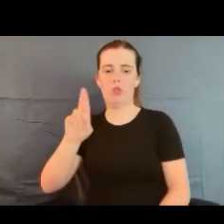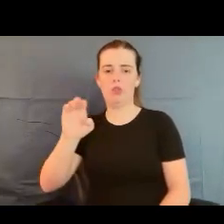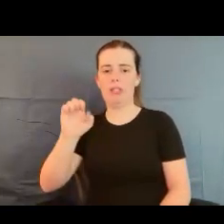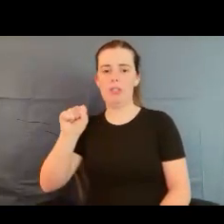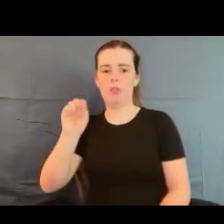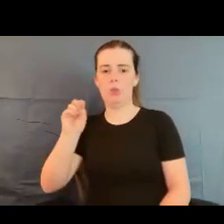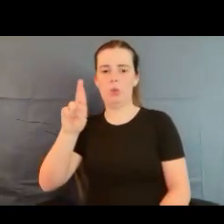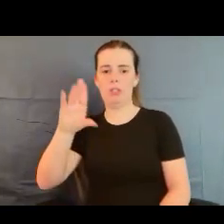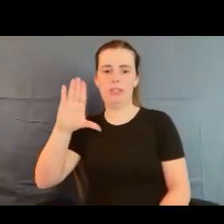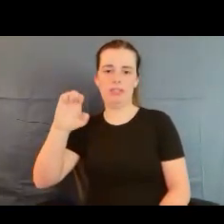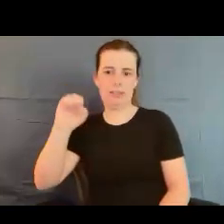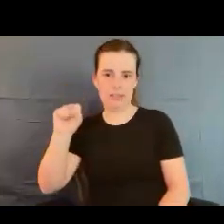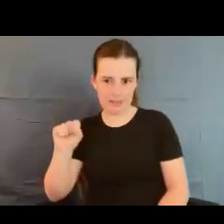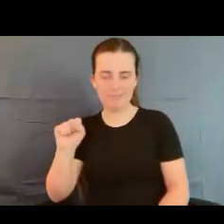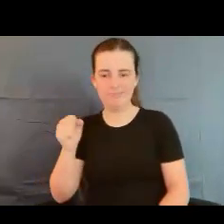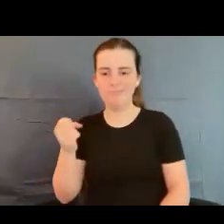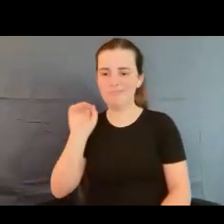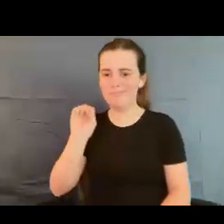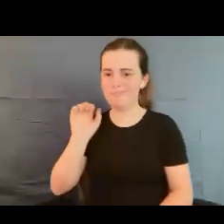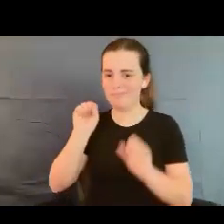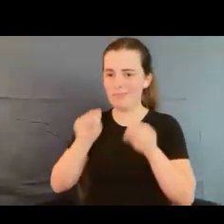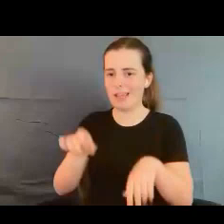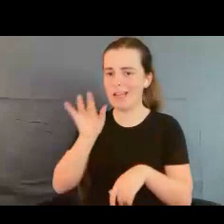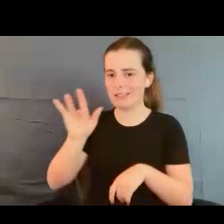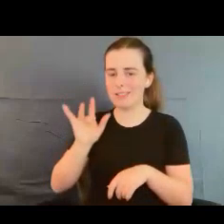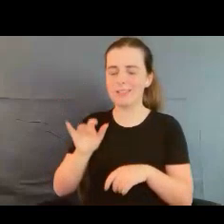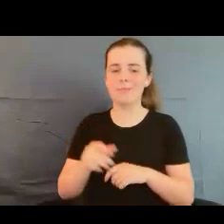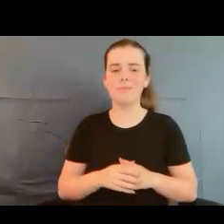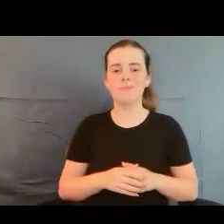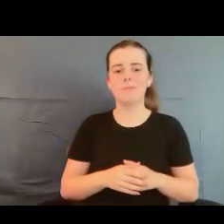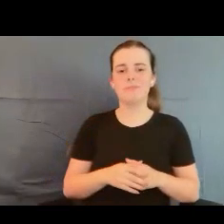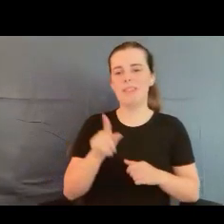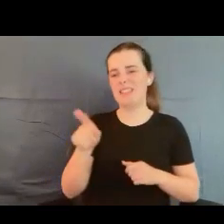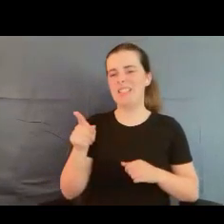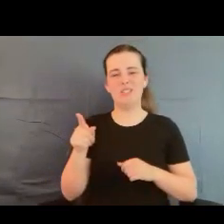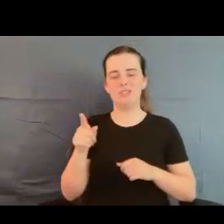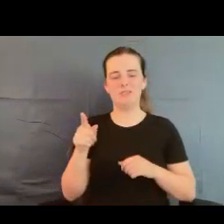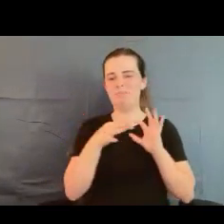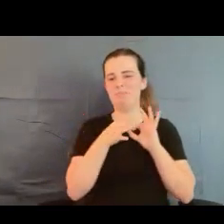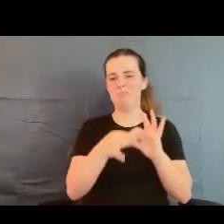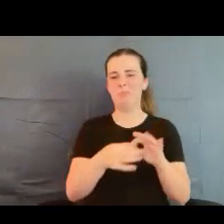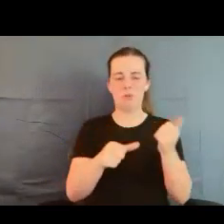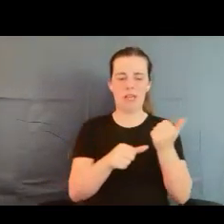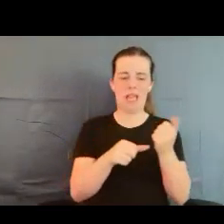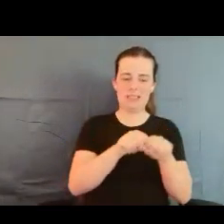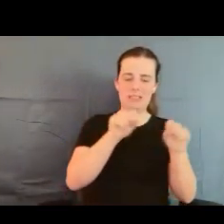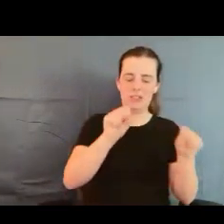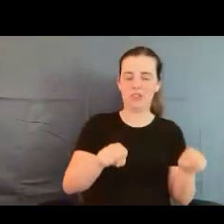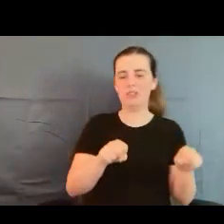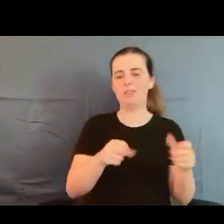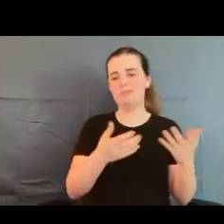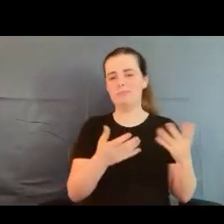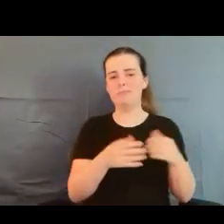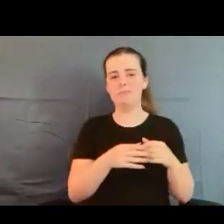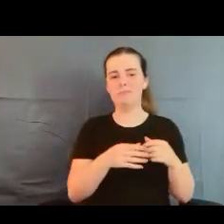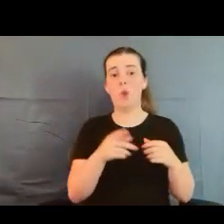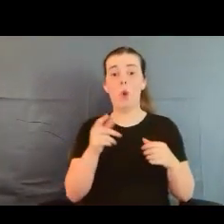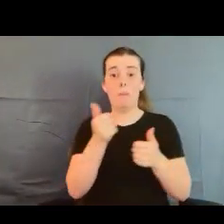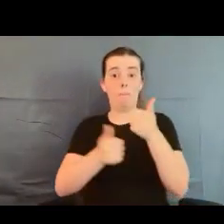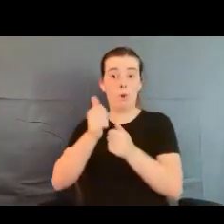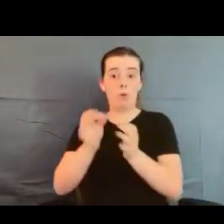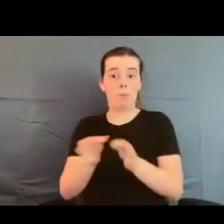is how this would look for this course based on the aid stations that are there. And then I have another section that's probably the most important section